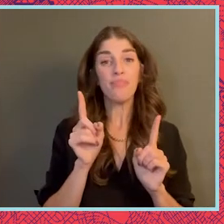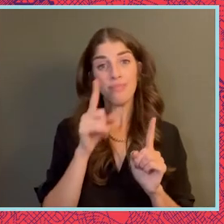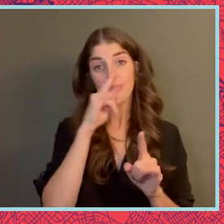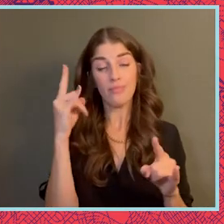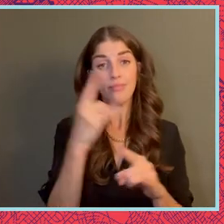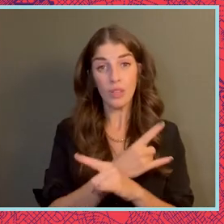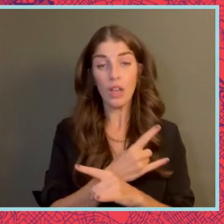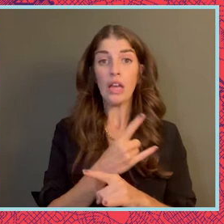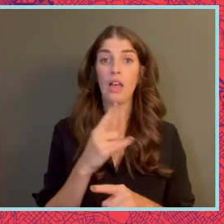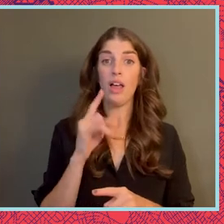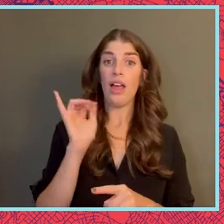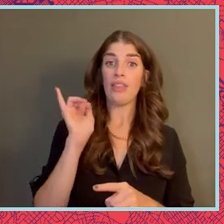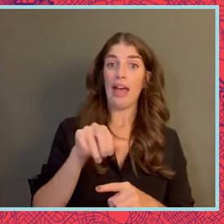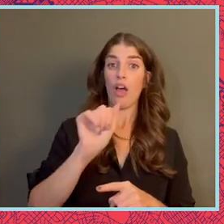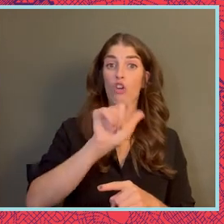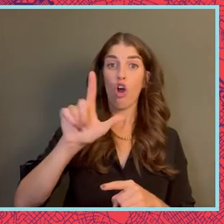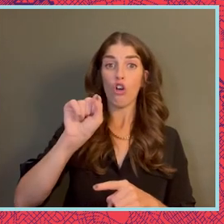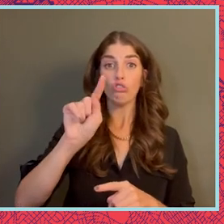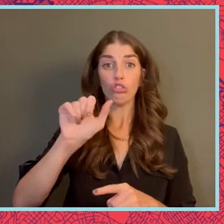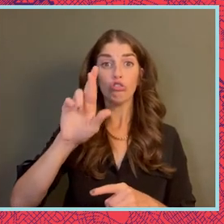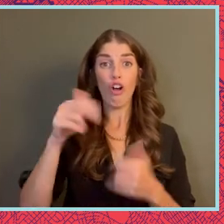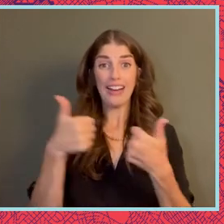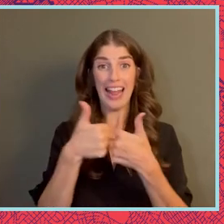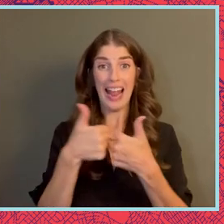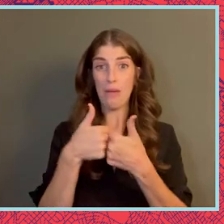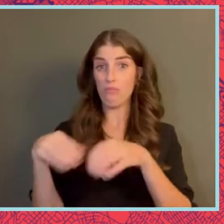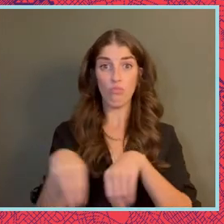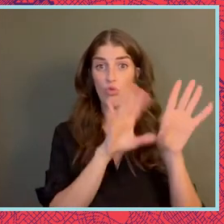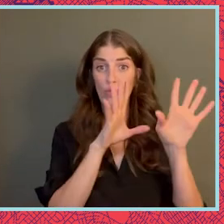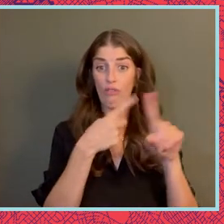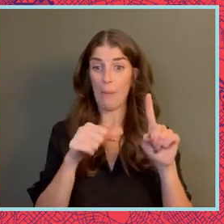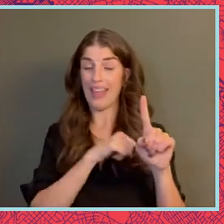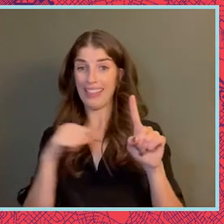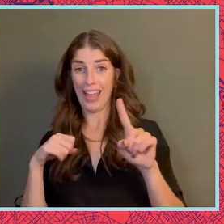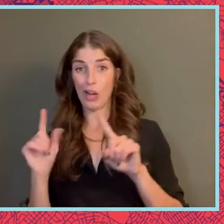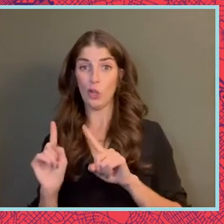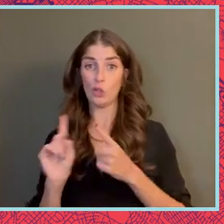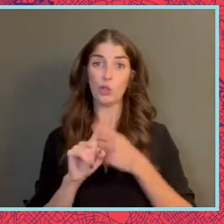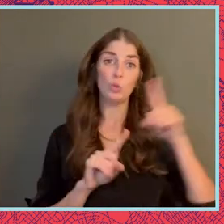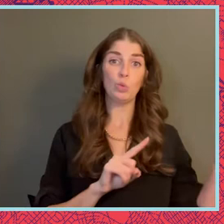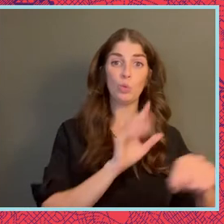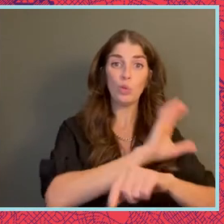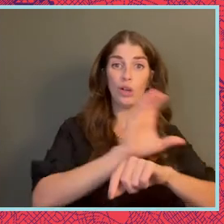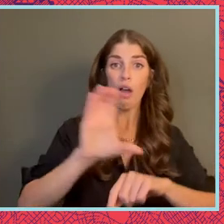you know, the irony of the All-Star game being moved out of Atlanta and moved to